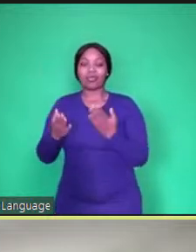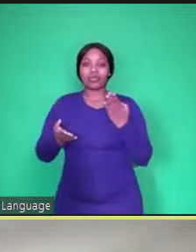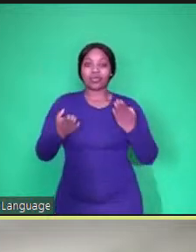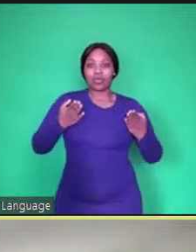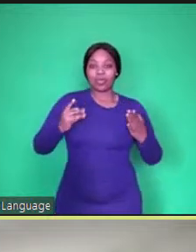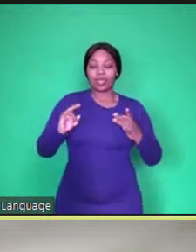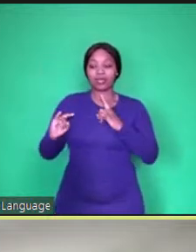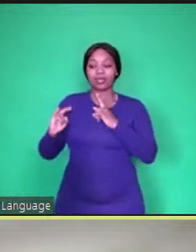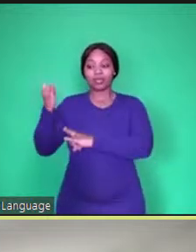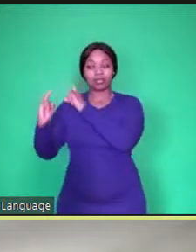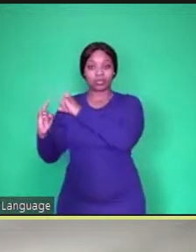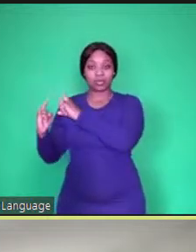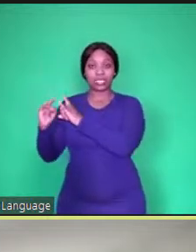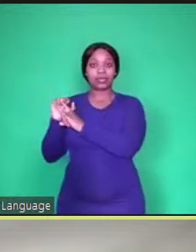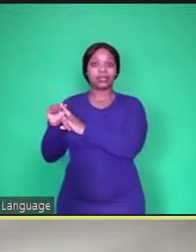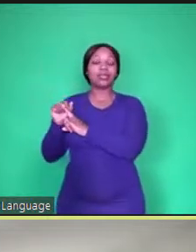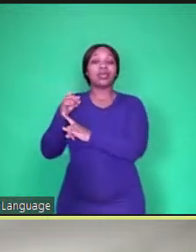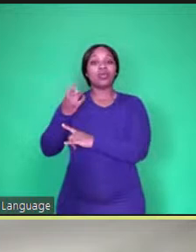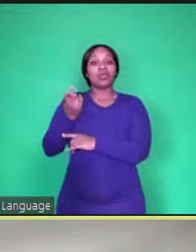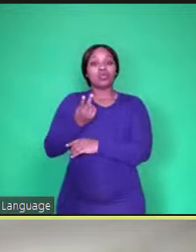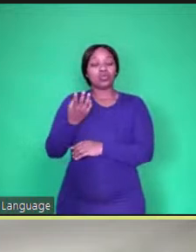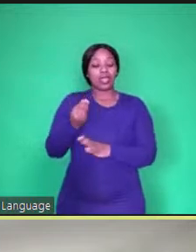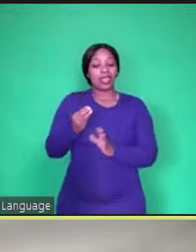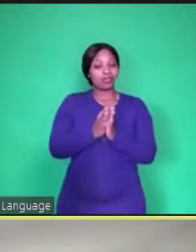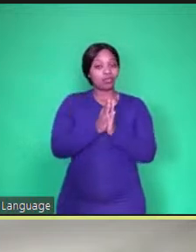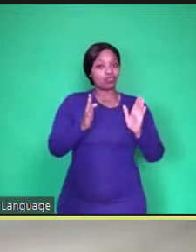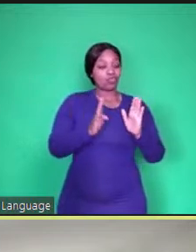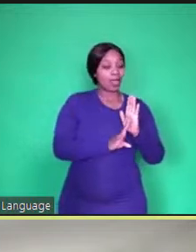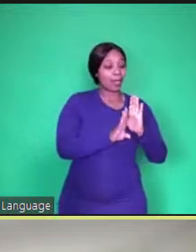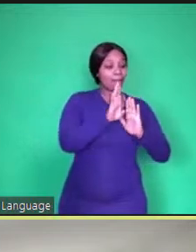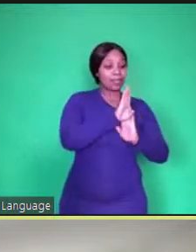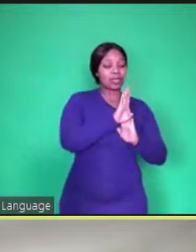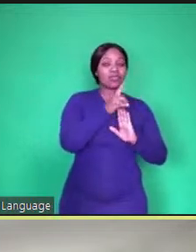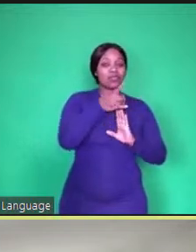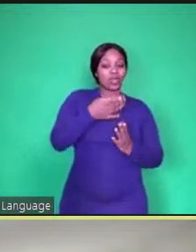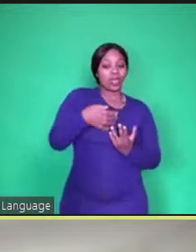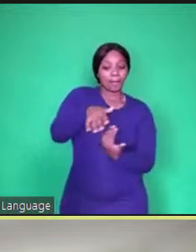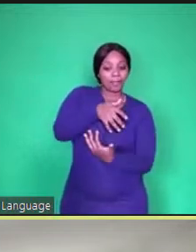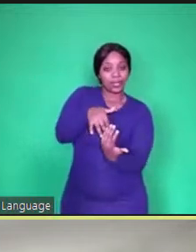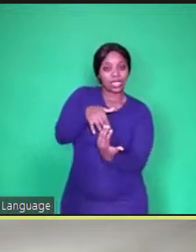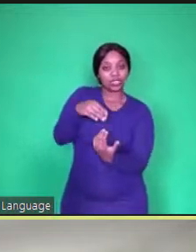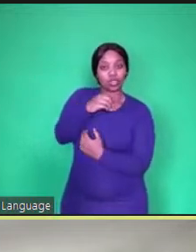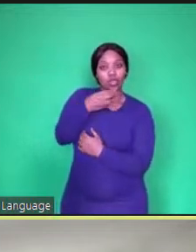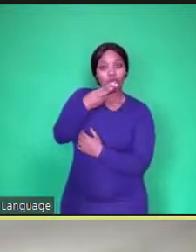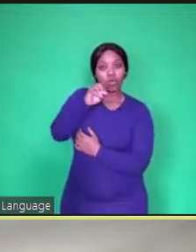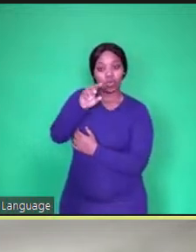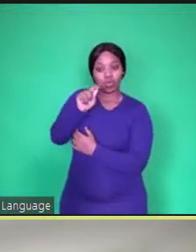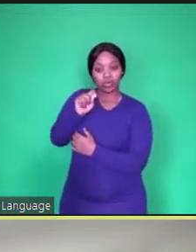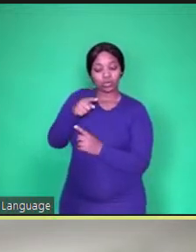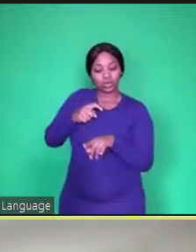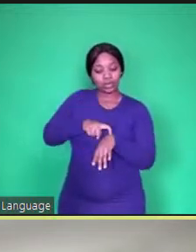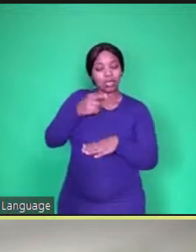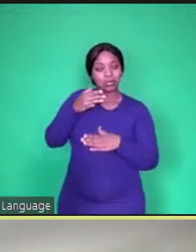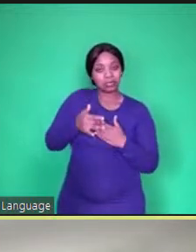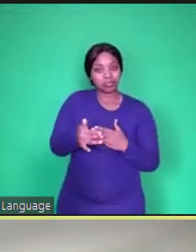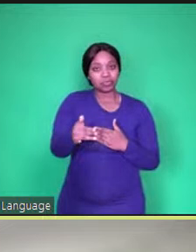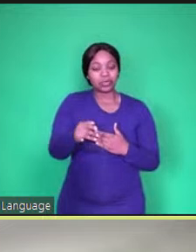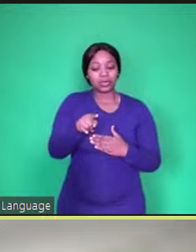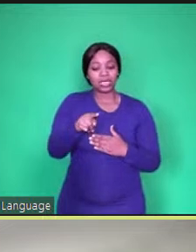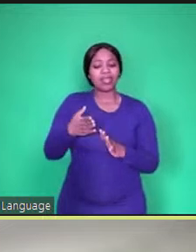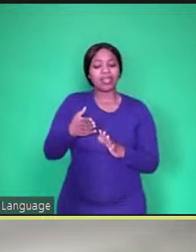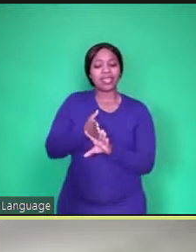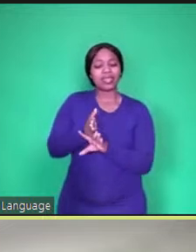although there's a sort of general improvement for the NIDS cohort over time, you can see this gap remains in place, and it's a significant,